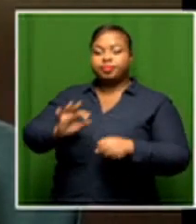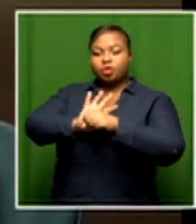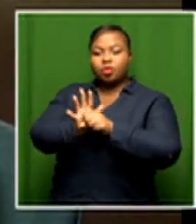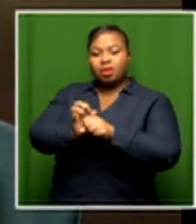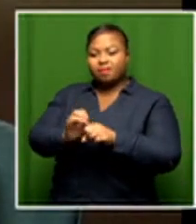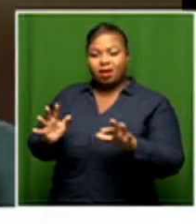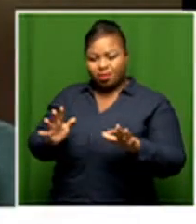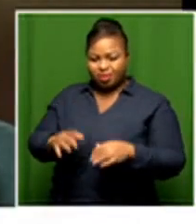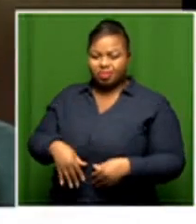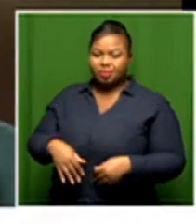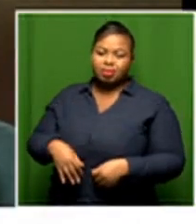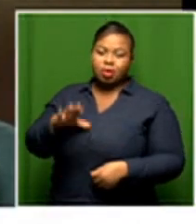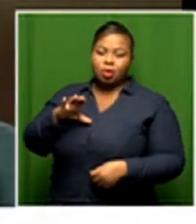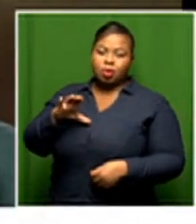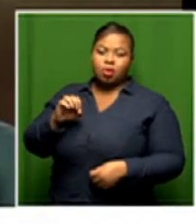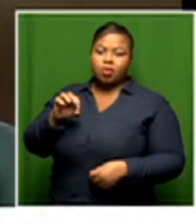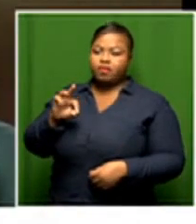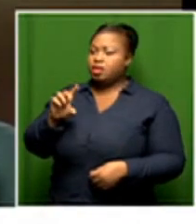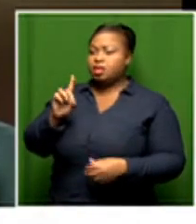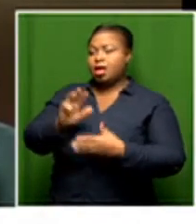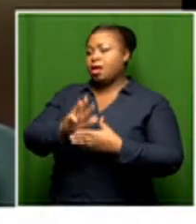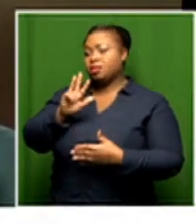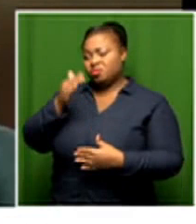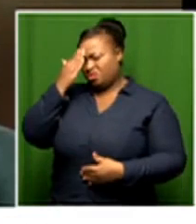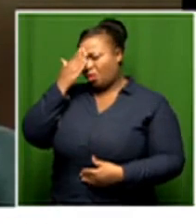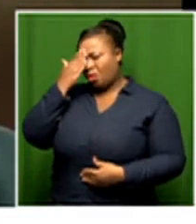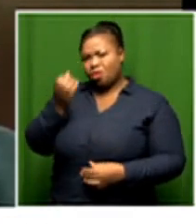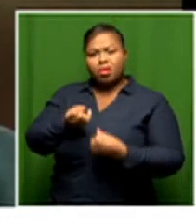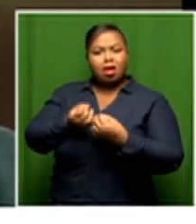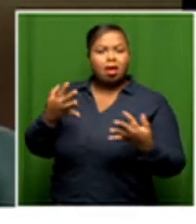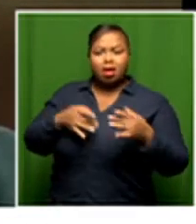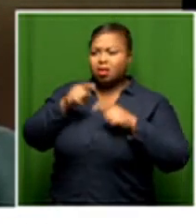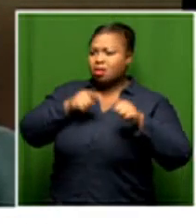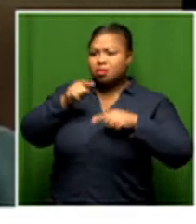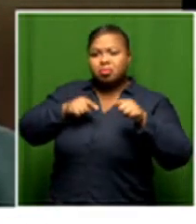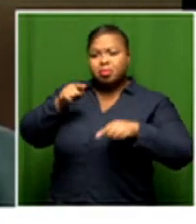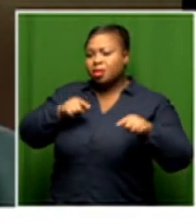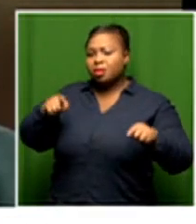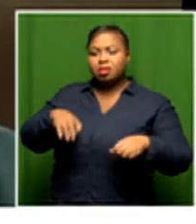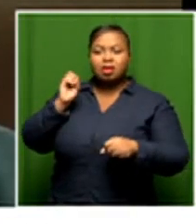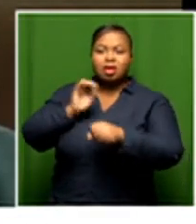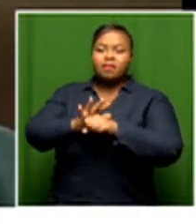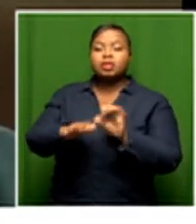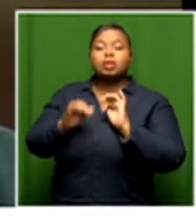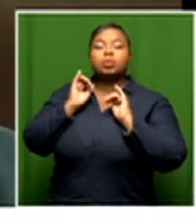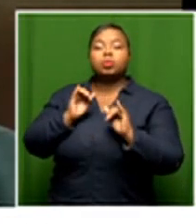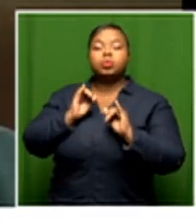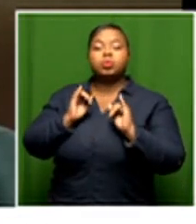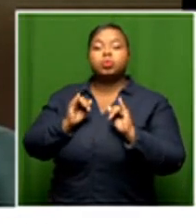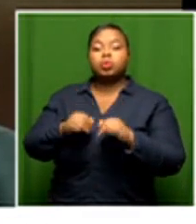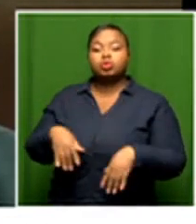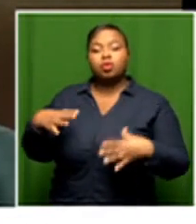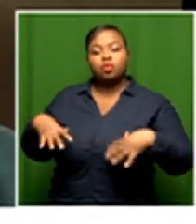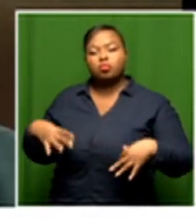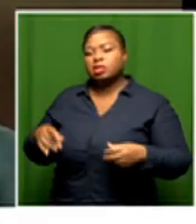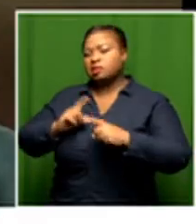COVID-19 affecting everybody around the world. And I can understand that it's affected a lot of industries, not just fashion, but a number of other